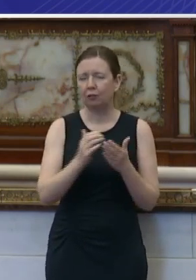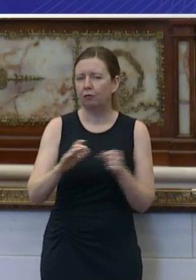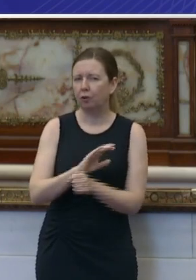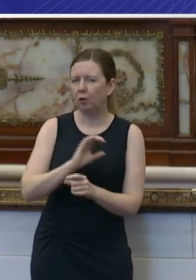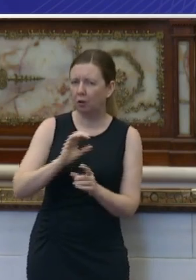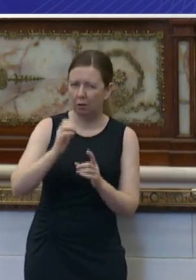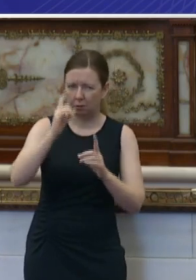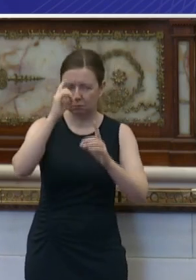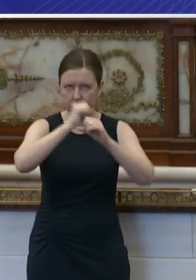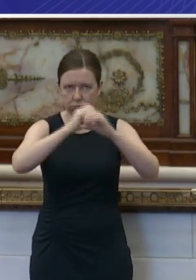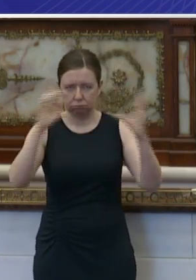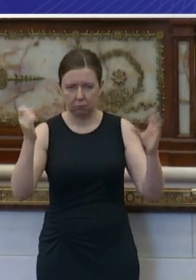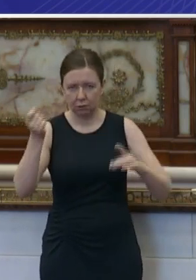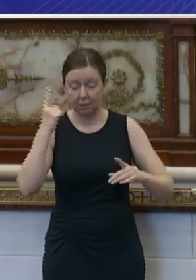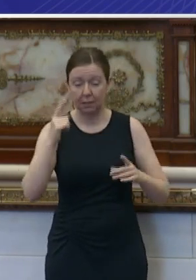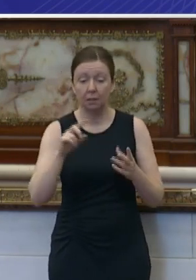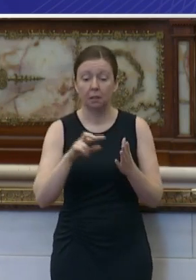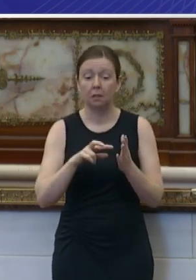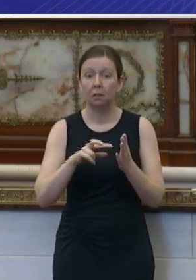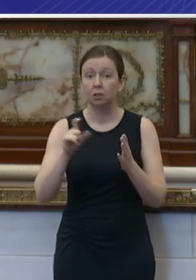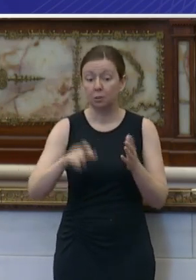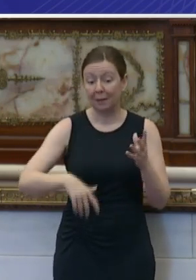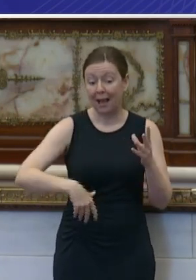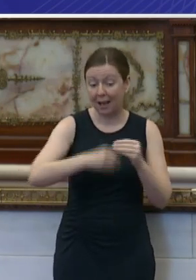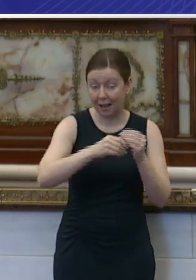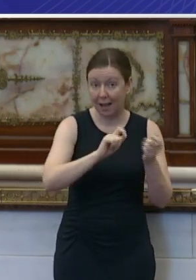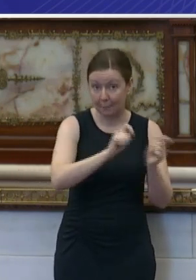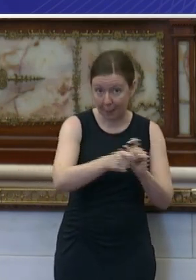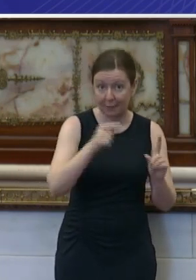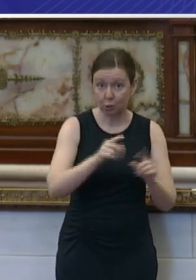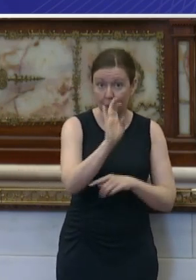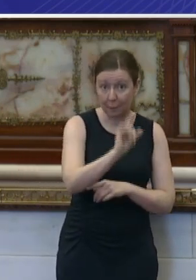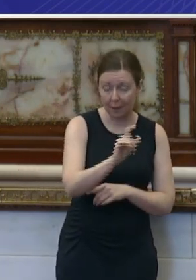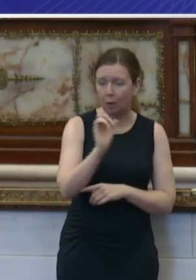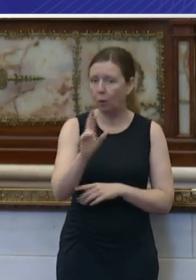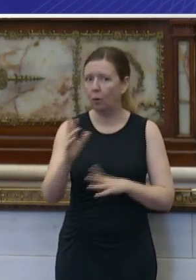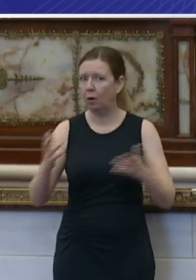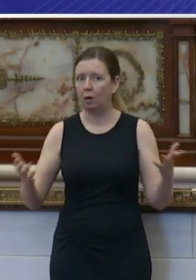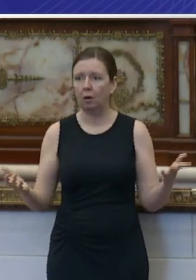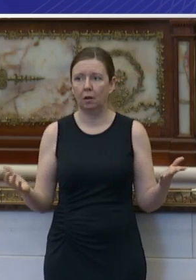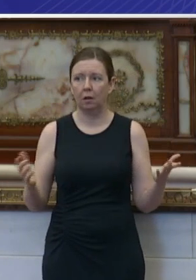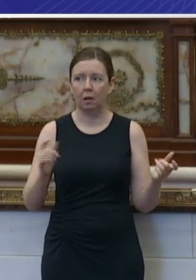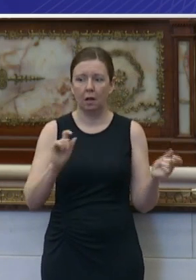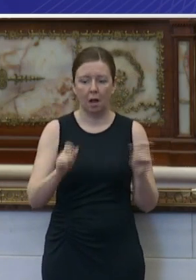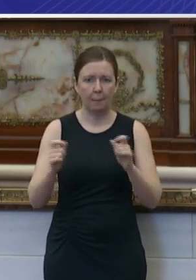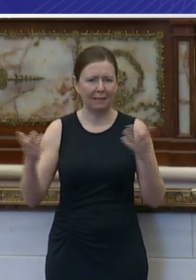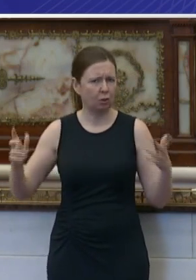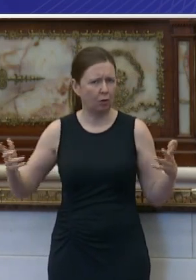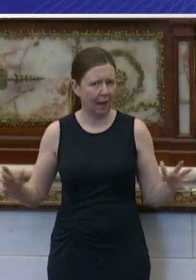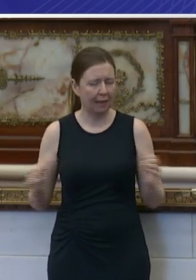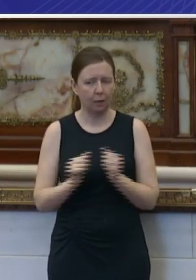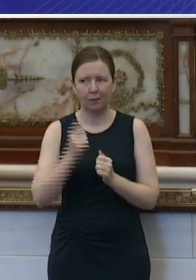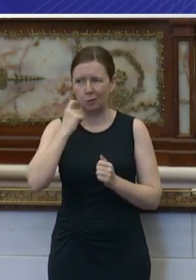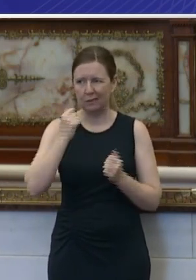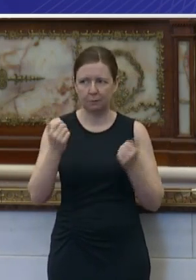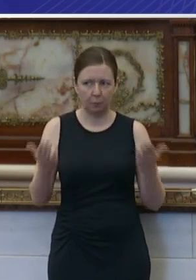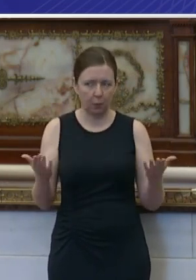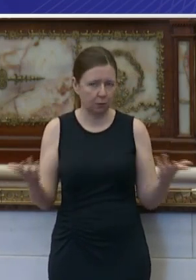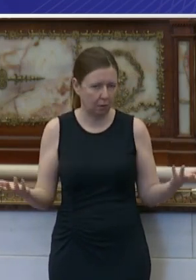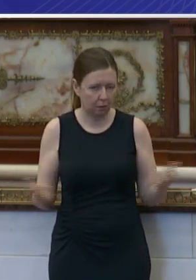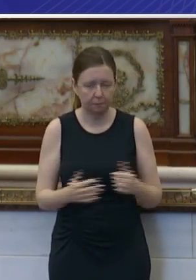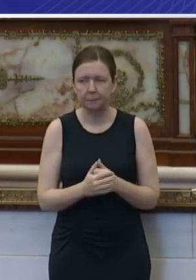context. Are you saying these should be amendments to the bill or not, or have they been amended in the bill with the recent proposal of amendments we